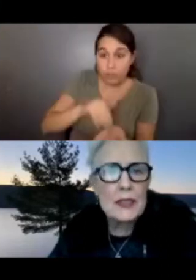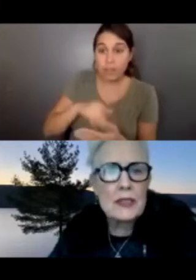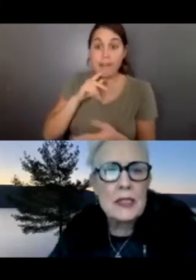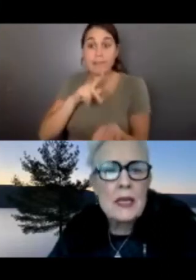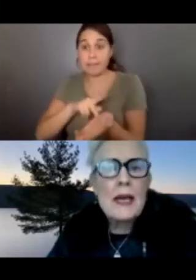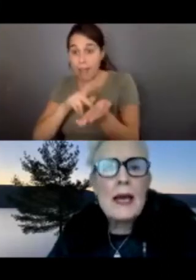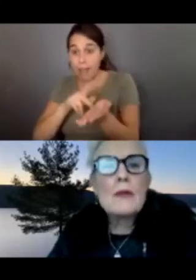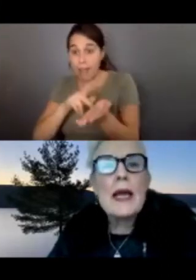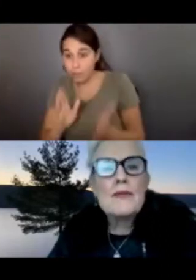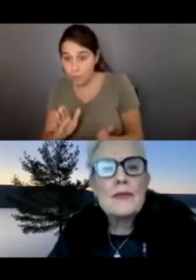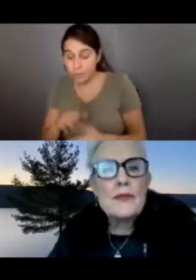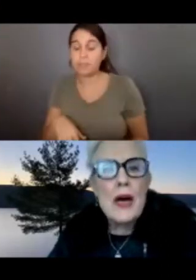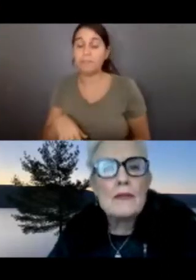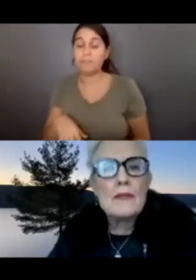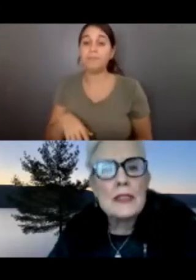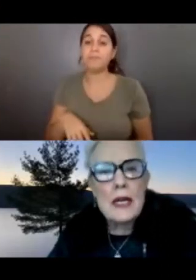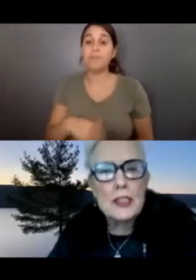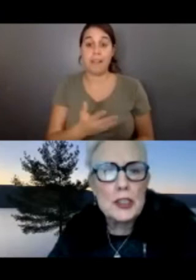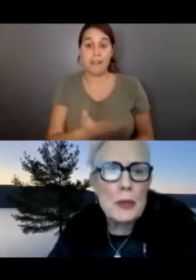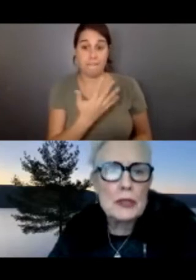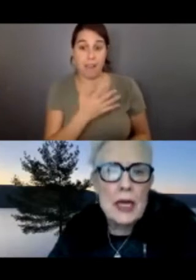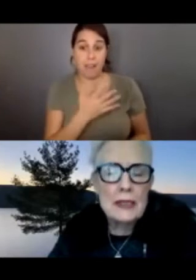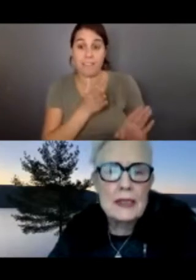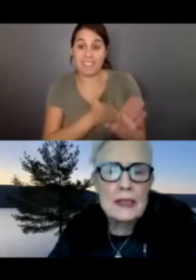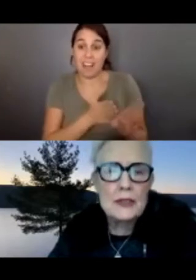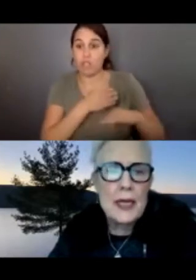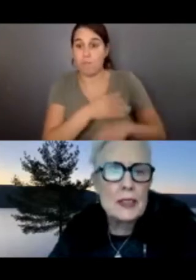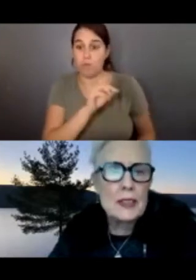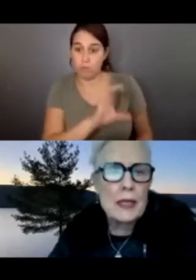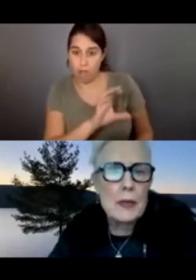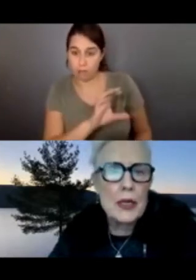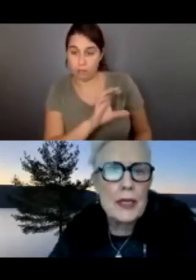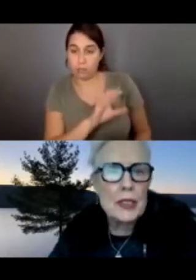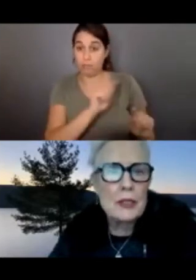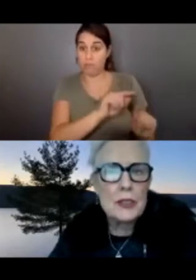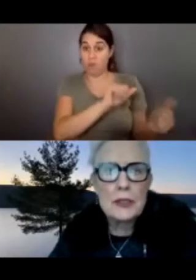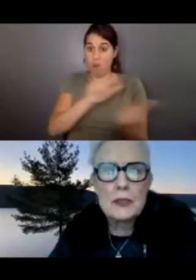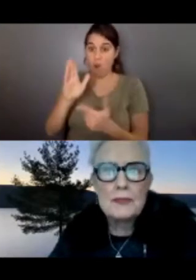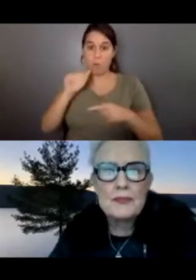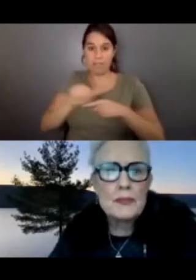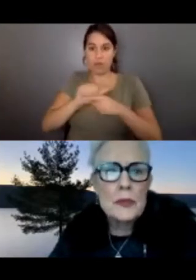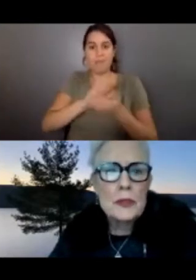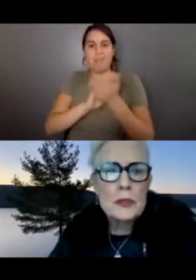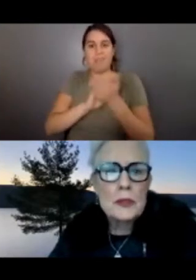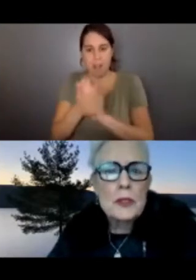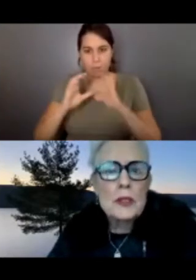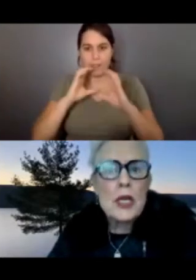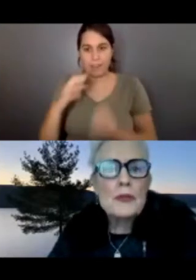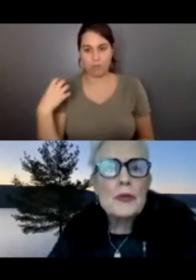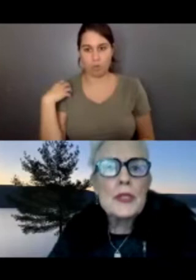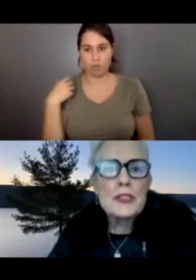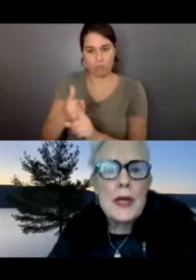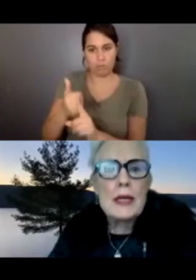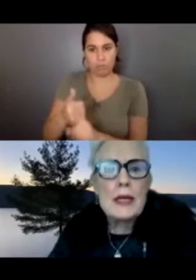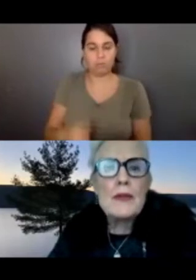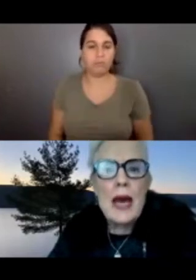psychiatrist. And we have 5 psychology postdocs in training to be communication coaches. So through